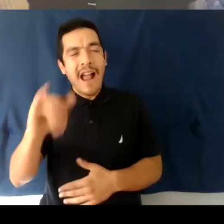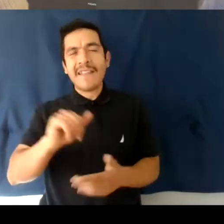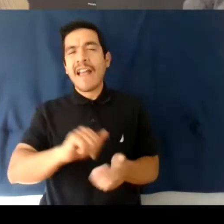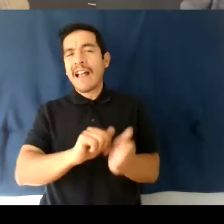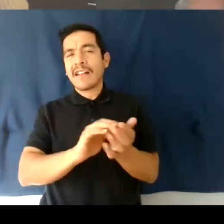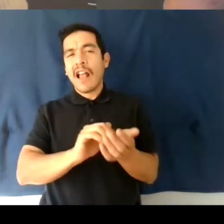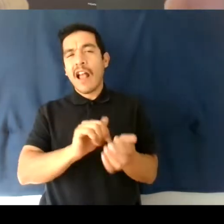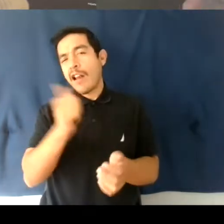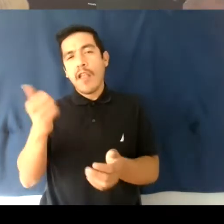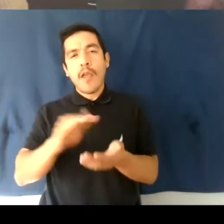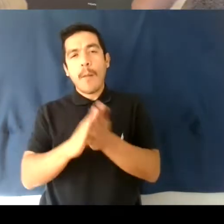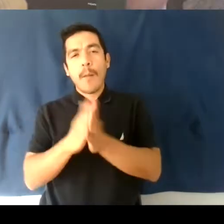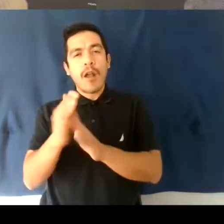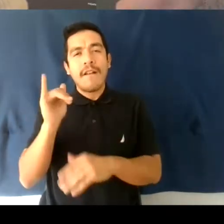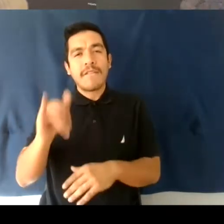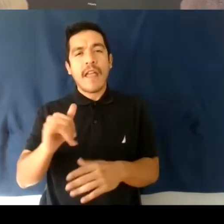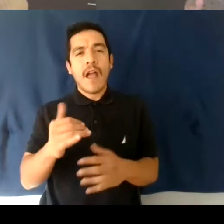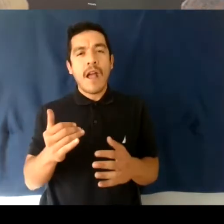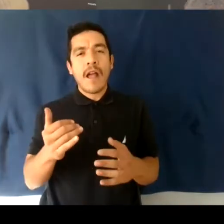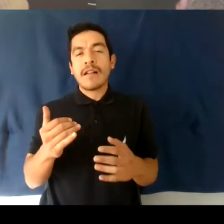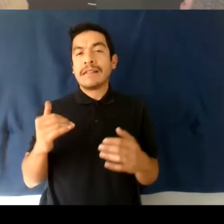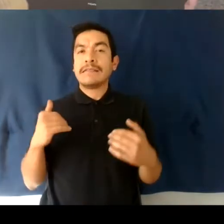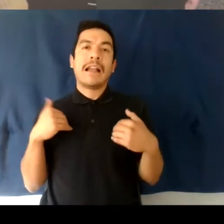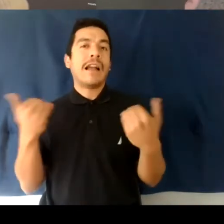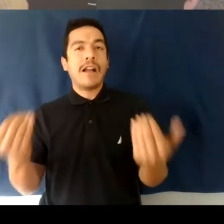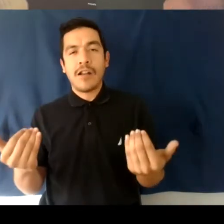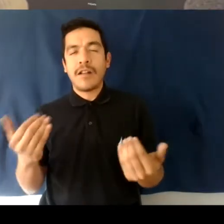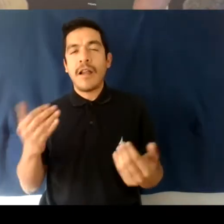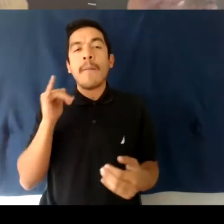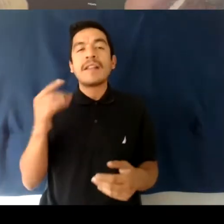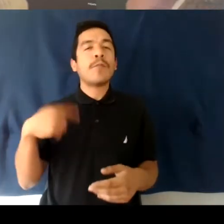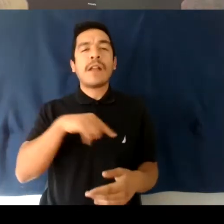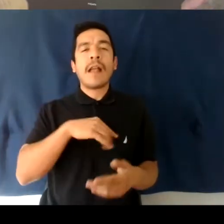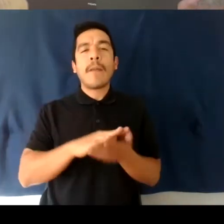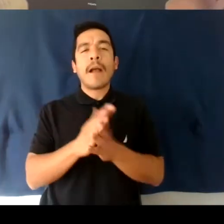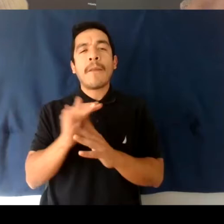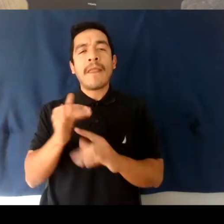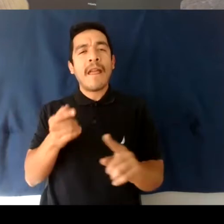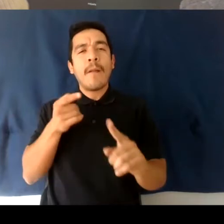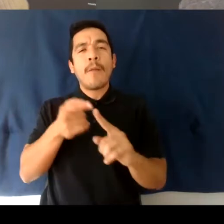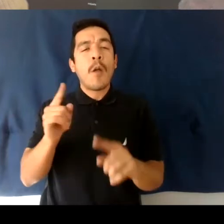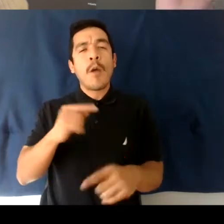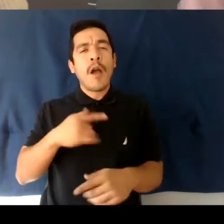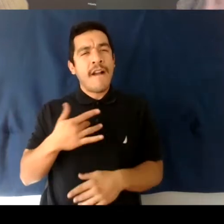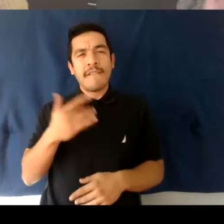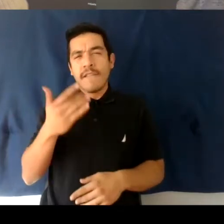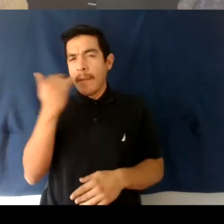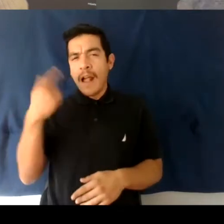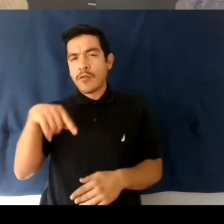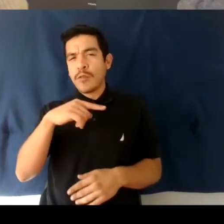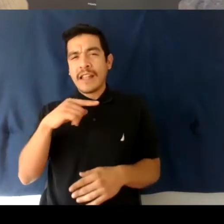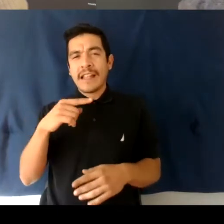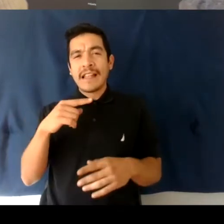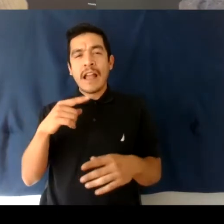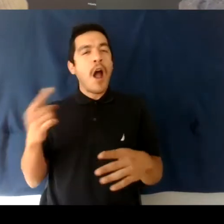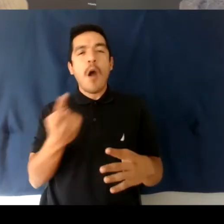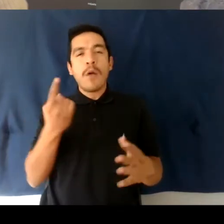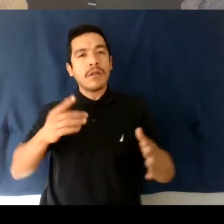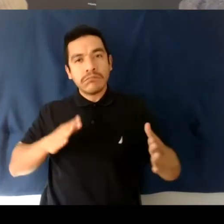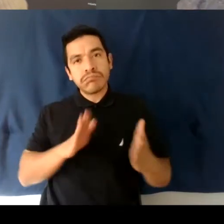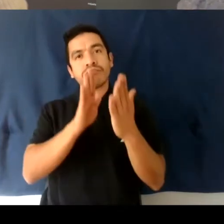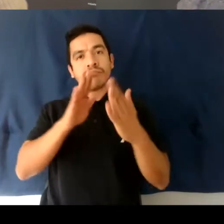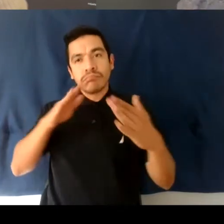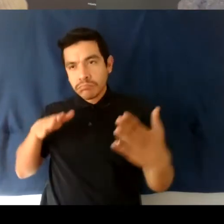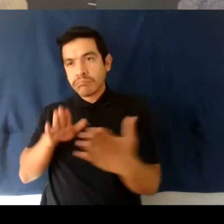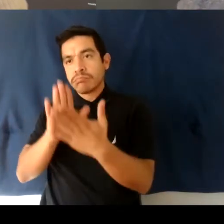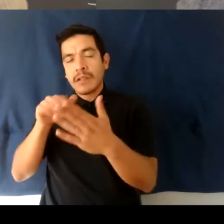is because now we're at this point where I feel because we've come up against so much opposition in your life,